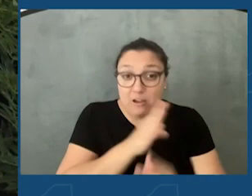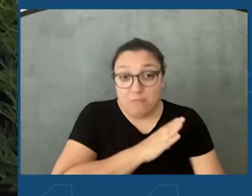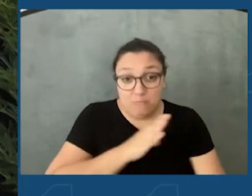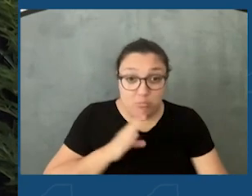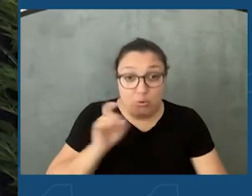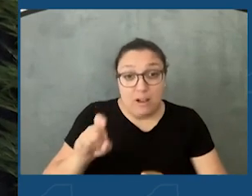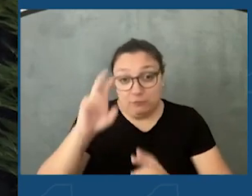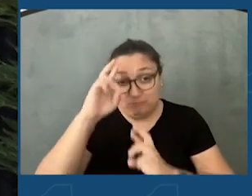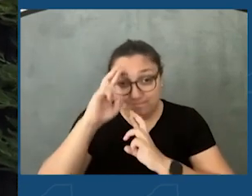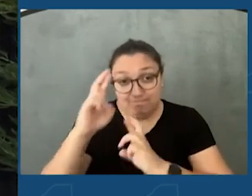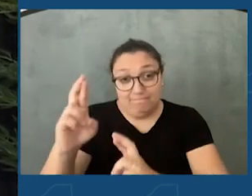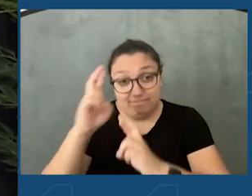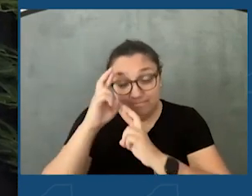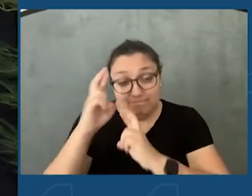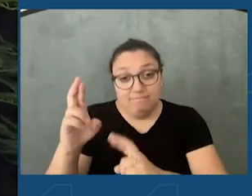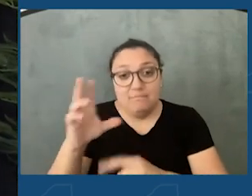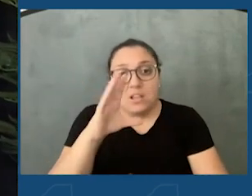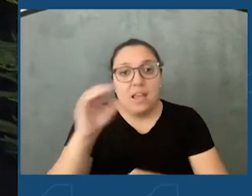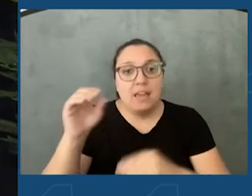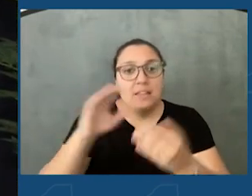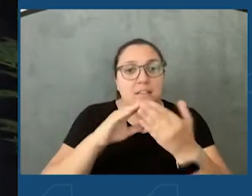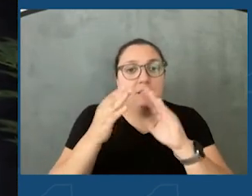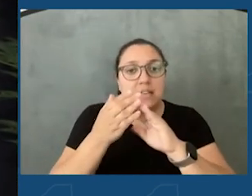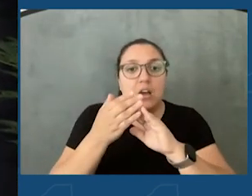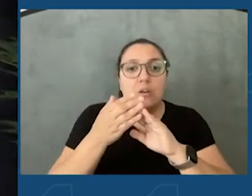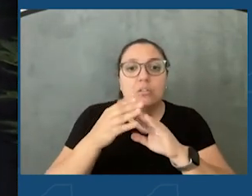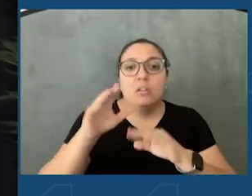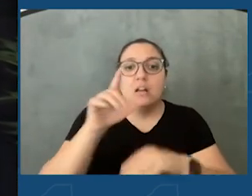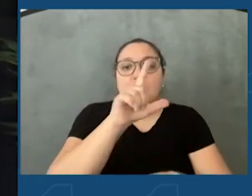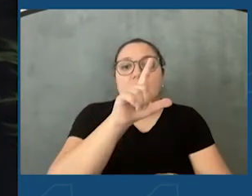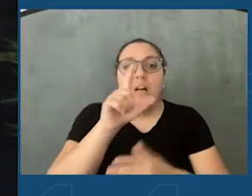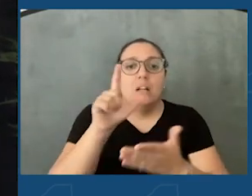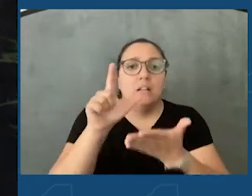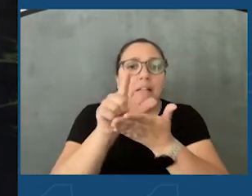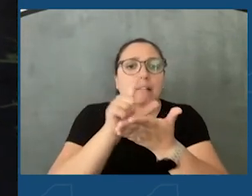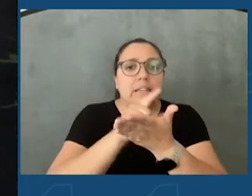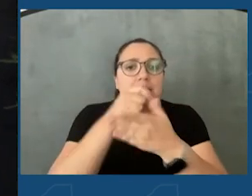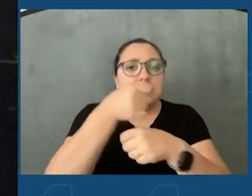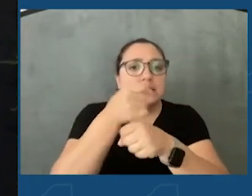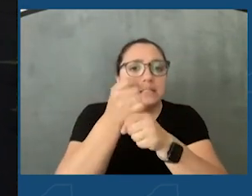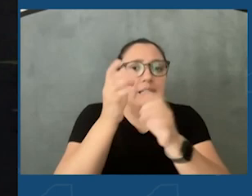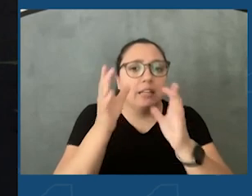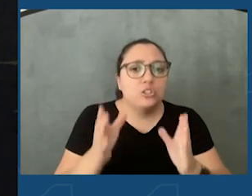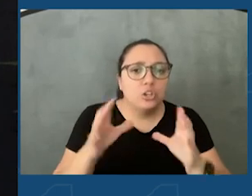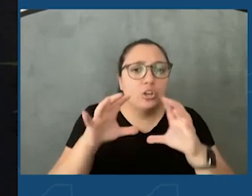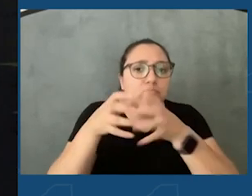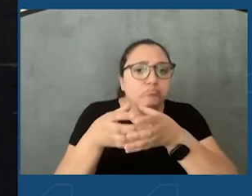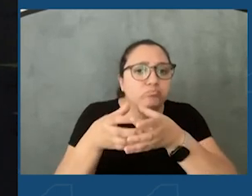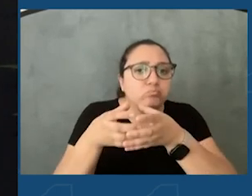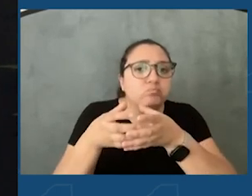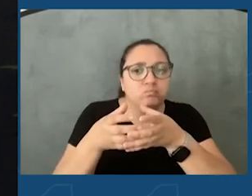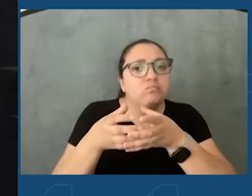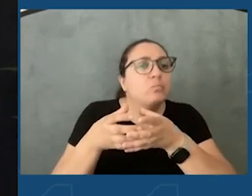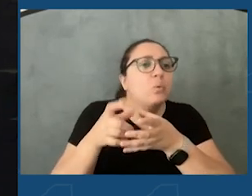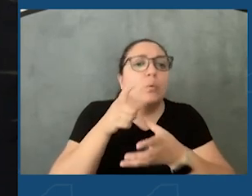of the county legislature. Who else is here from the Ulster County Legislature? Raise your hand. Thank you very much.